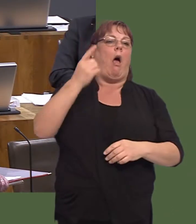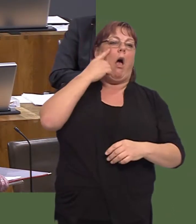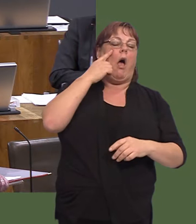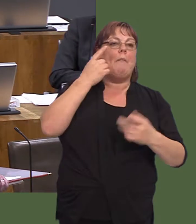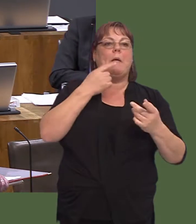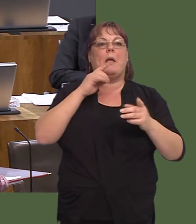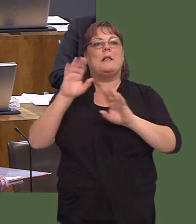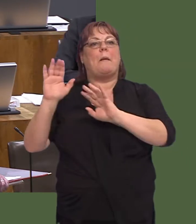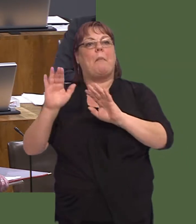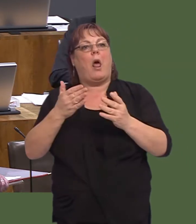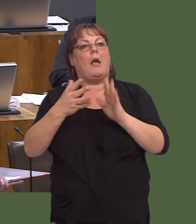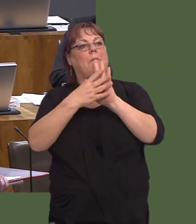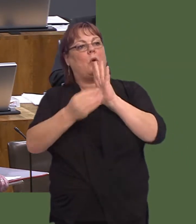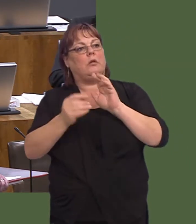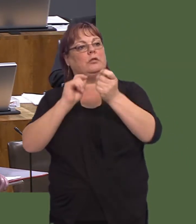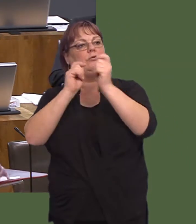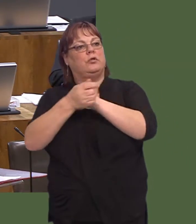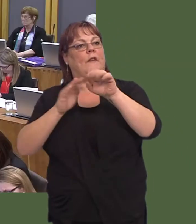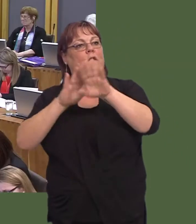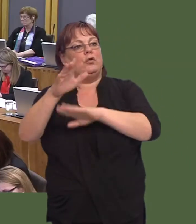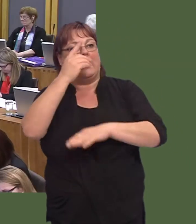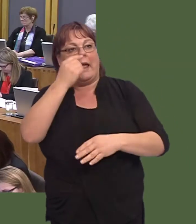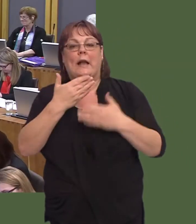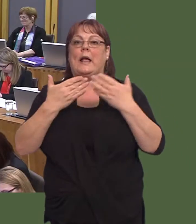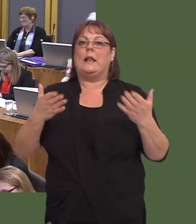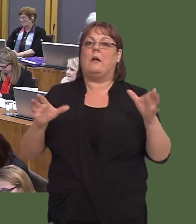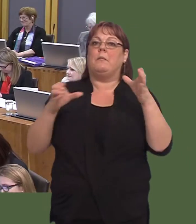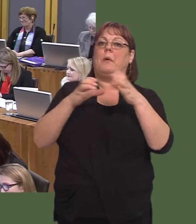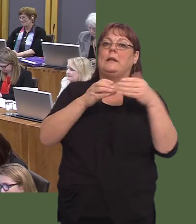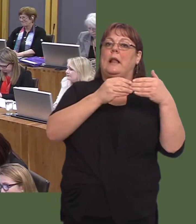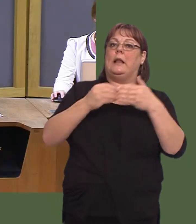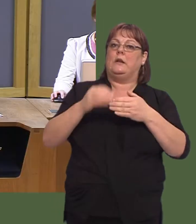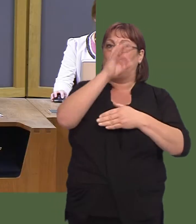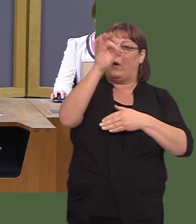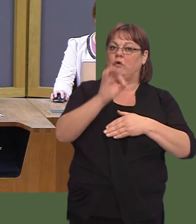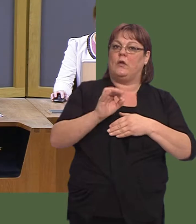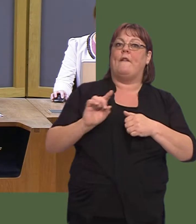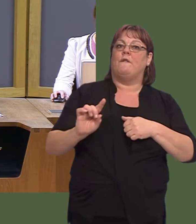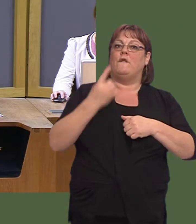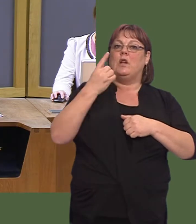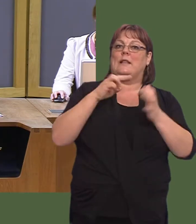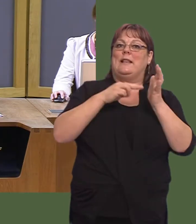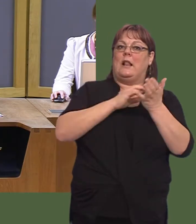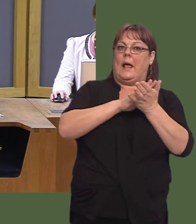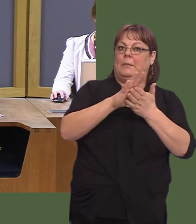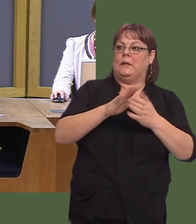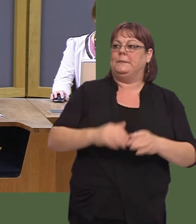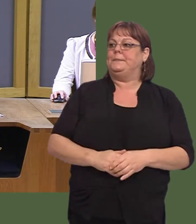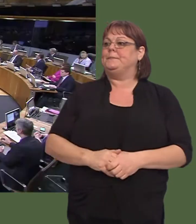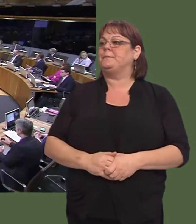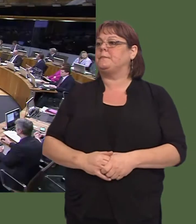viable future alternative supply models. Cwestiynau nawr gan yr Questions now from the party leaders. Leader of the UKIP group, Neil